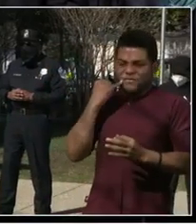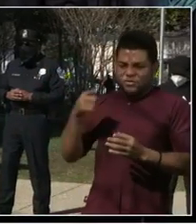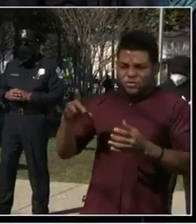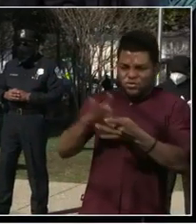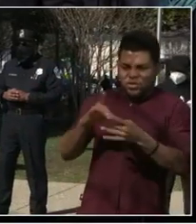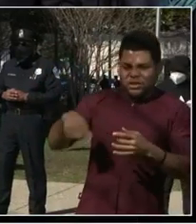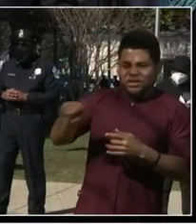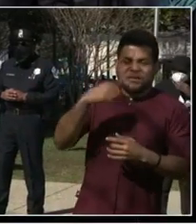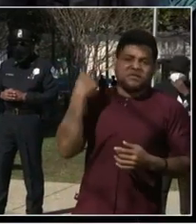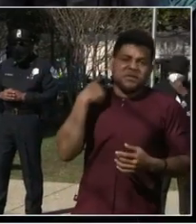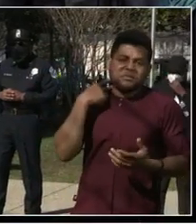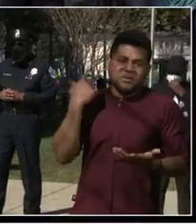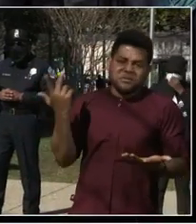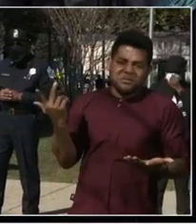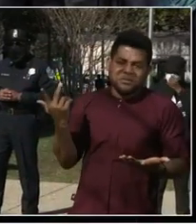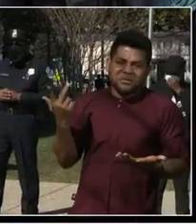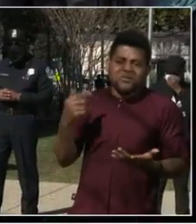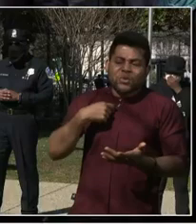random.